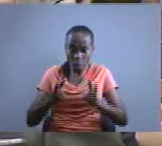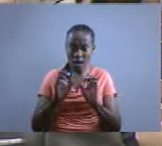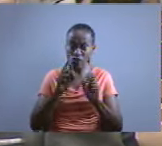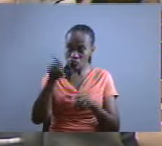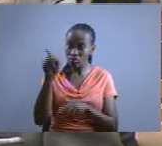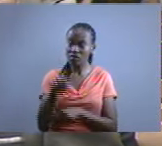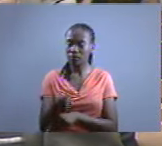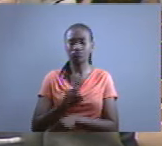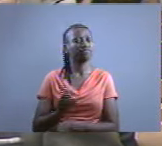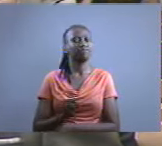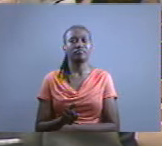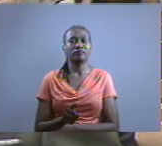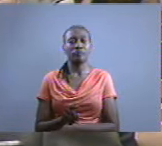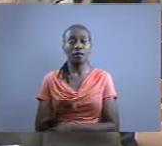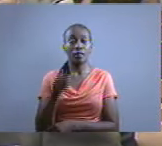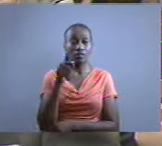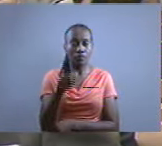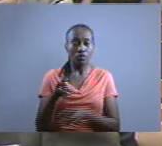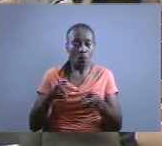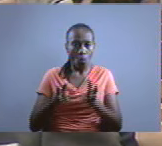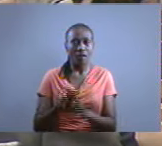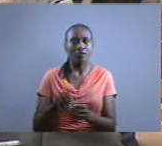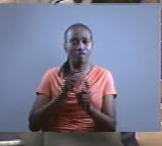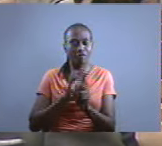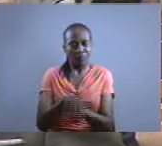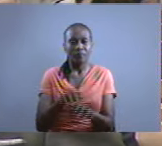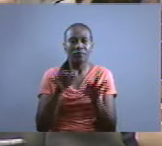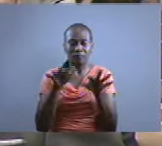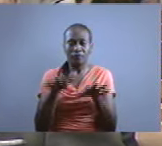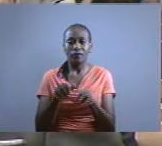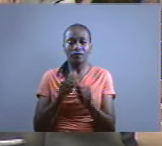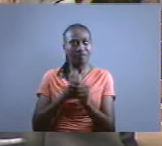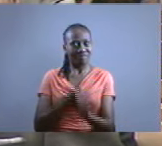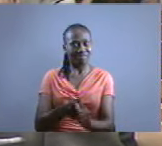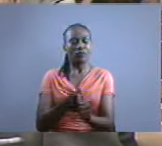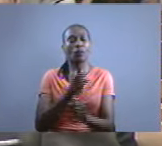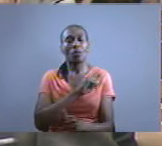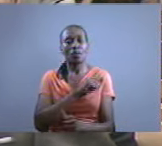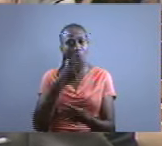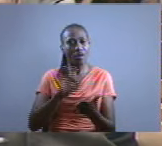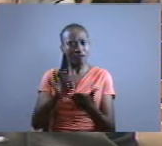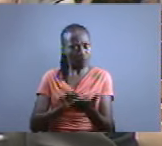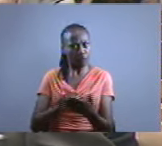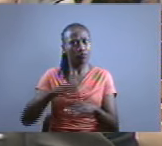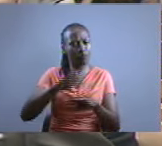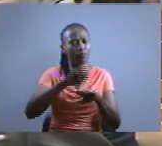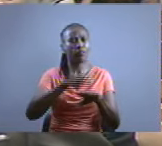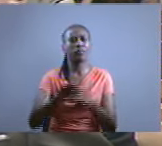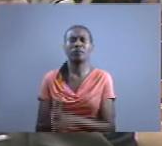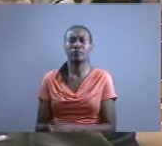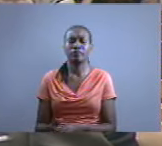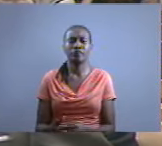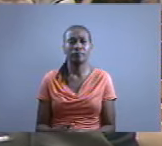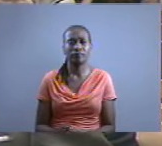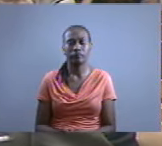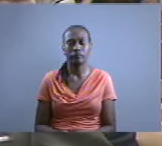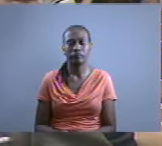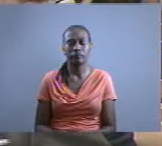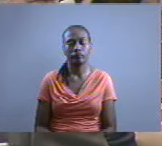government. It is the way to buy votes with taxpayers' money, and that is indefensible.